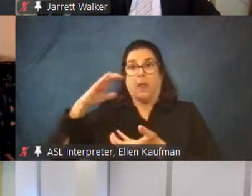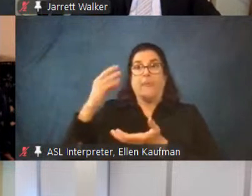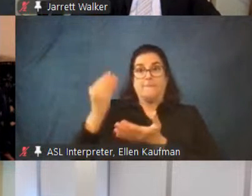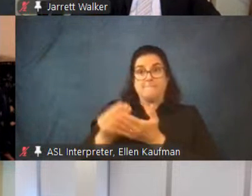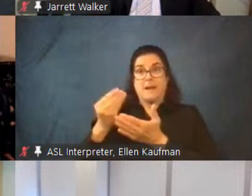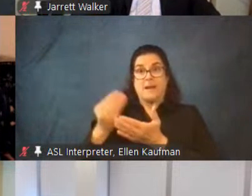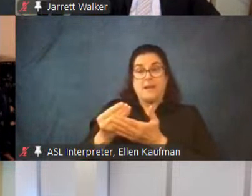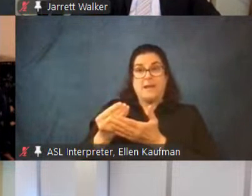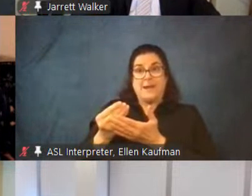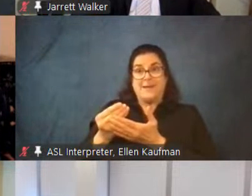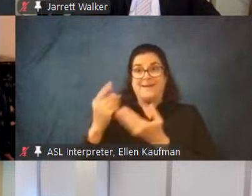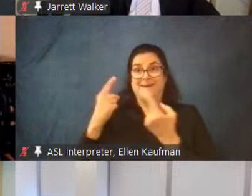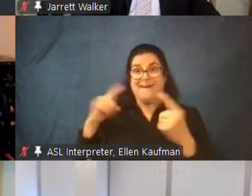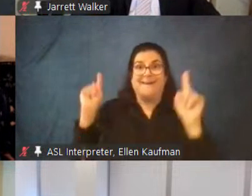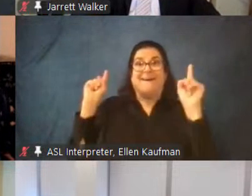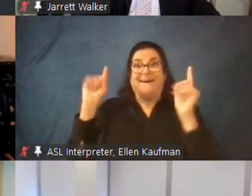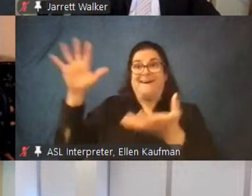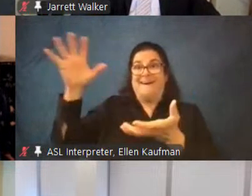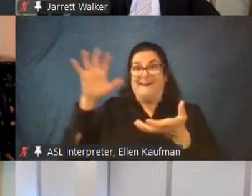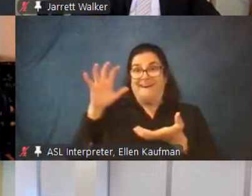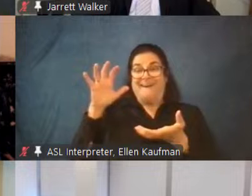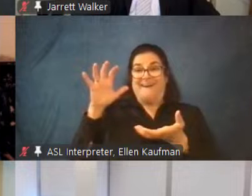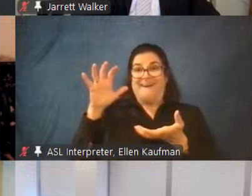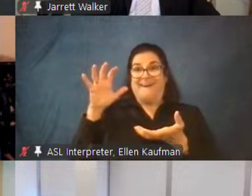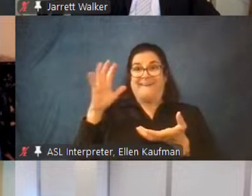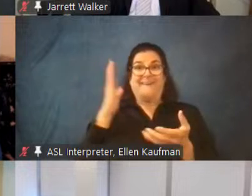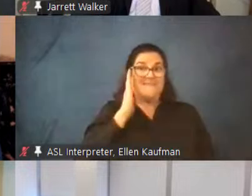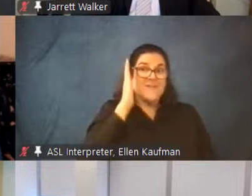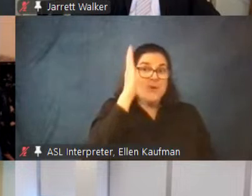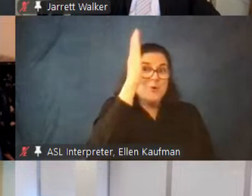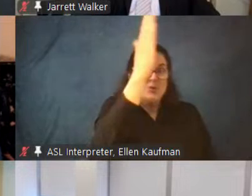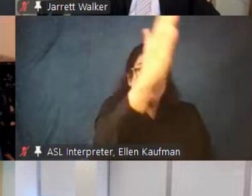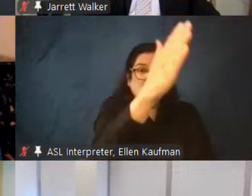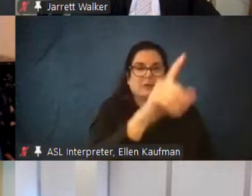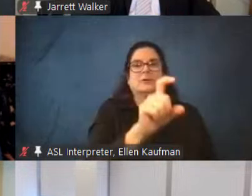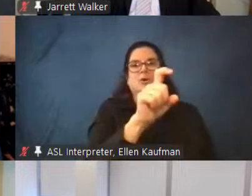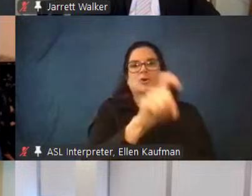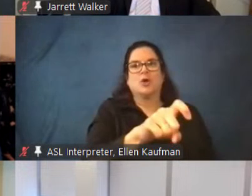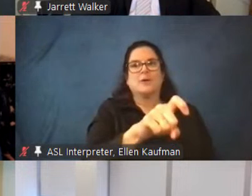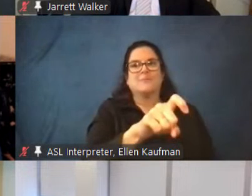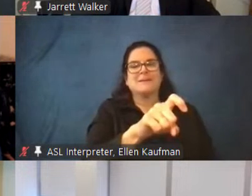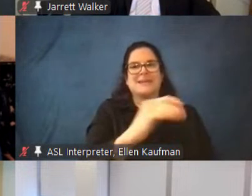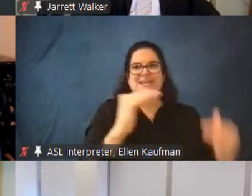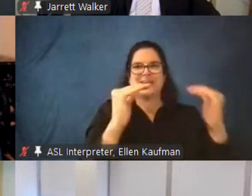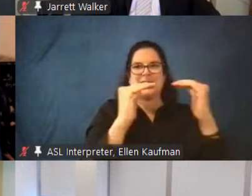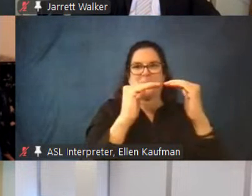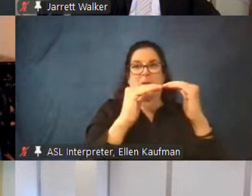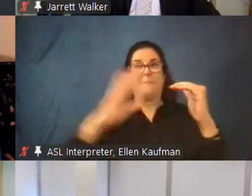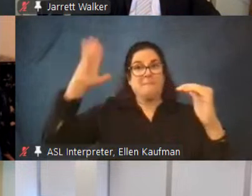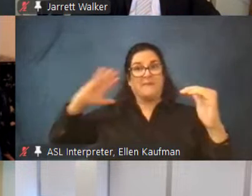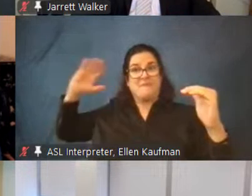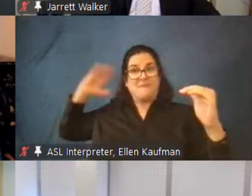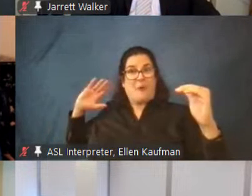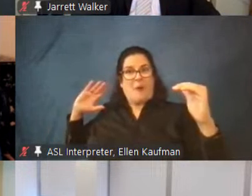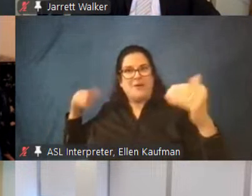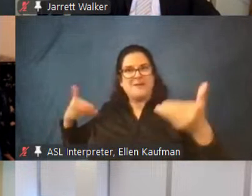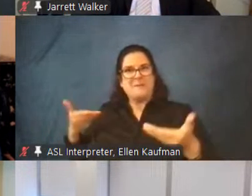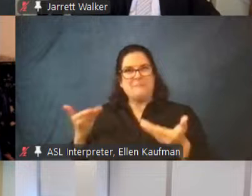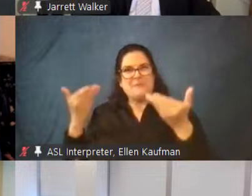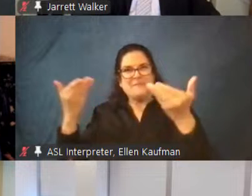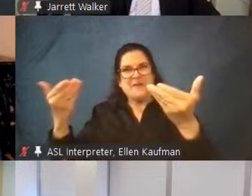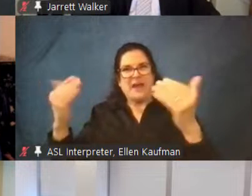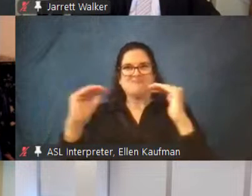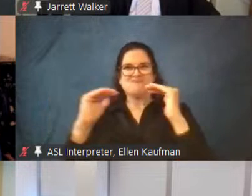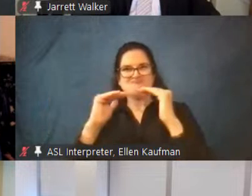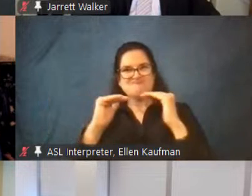the future in many ways looks like the past. It starts with just restoring what we used to provide at a level that allows us to provide